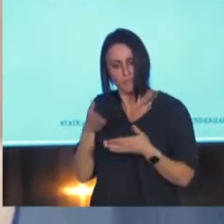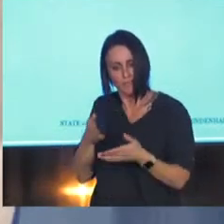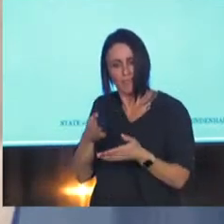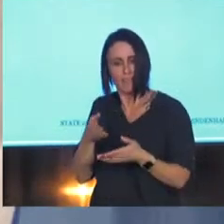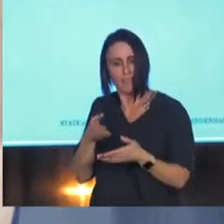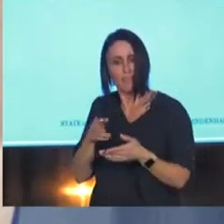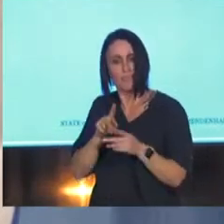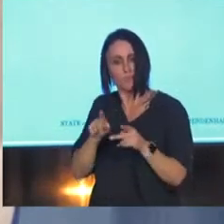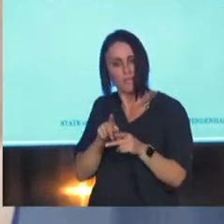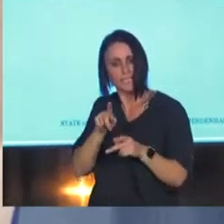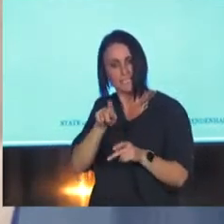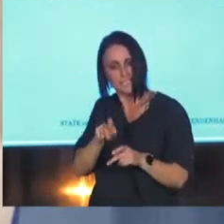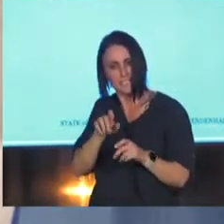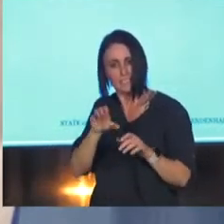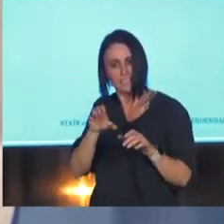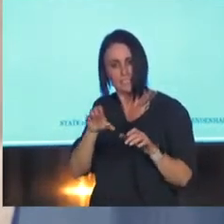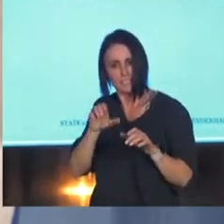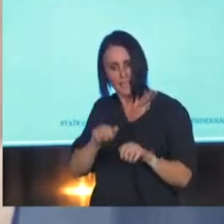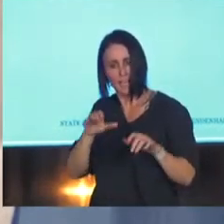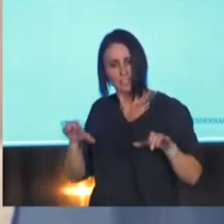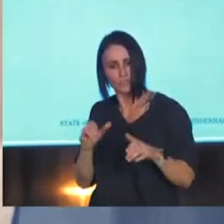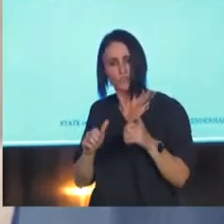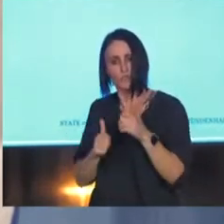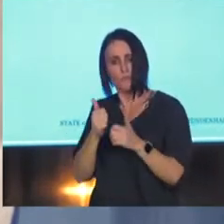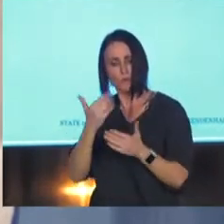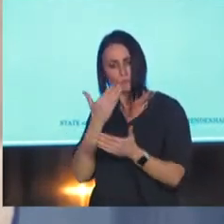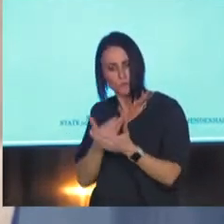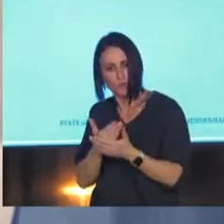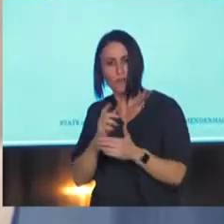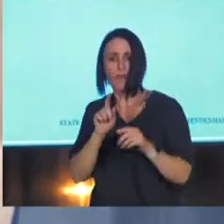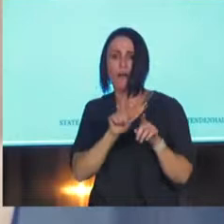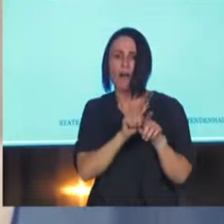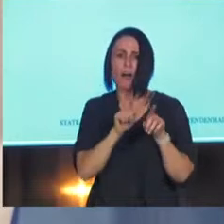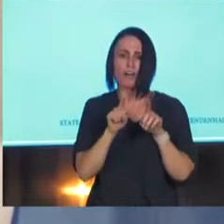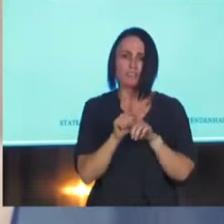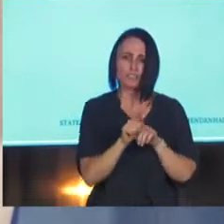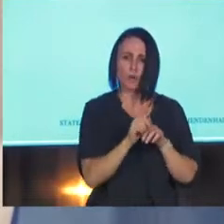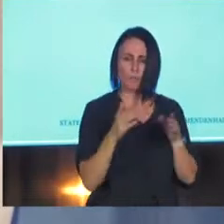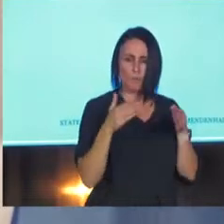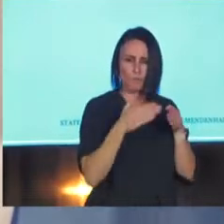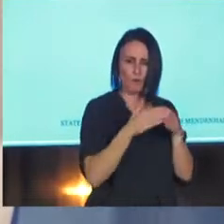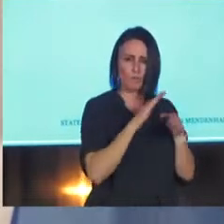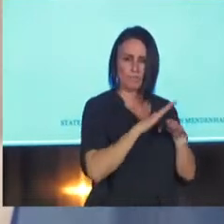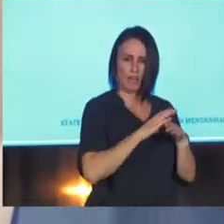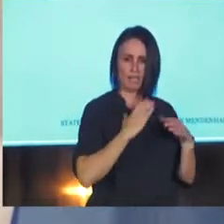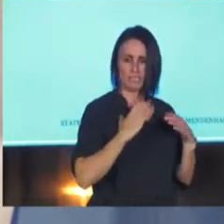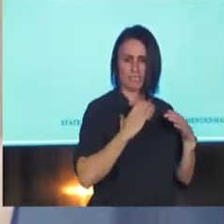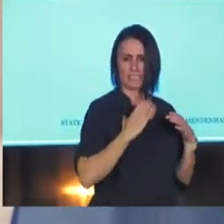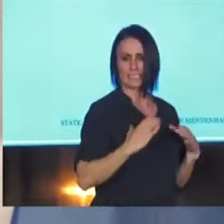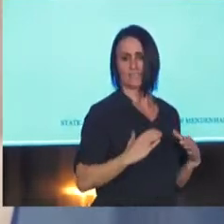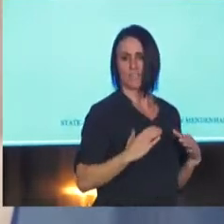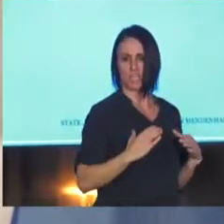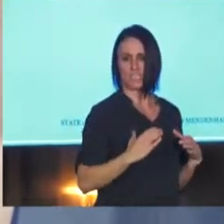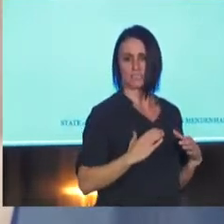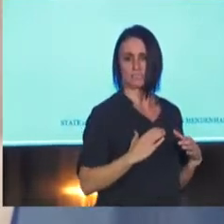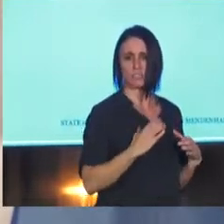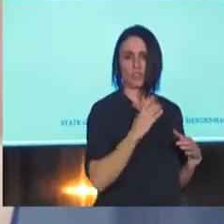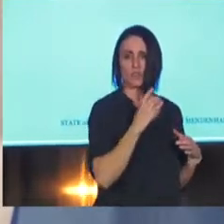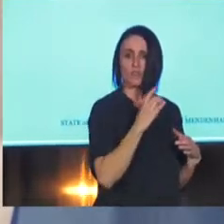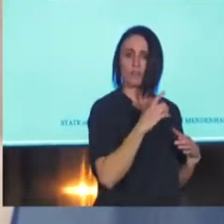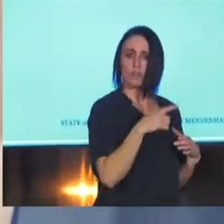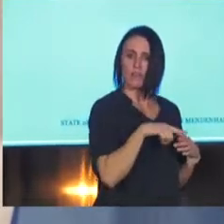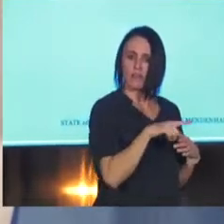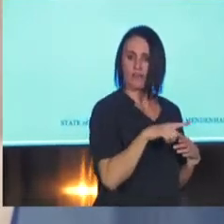most good, and at the same time, we're building our civilian capacity to handle calls for service that don't require